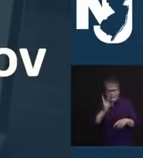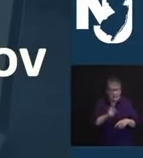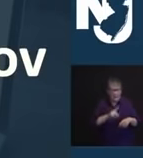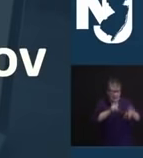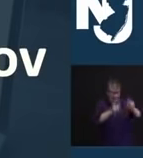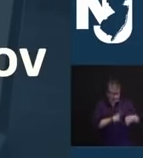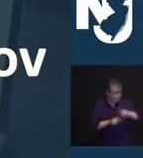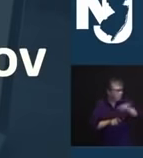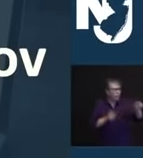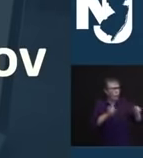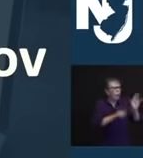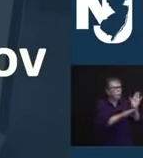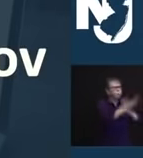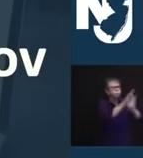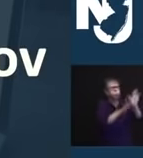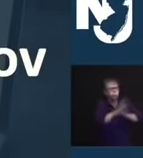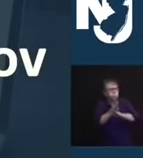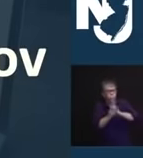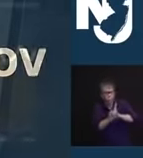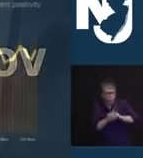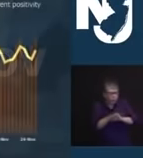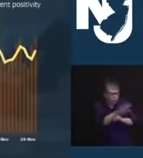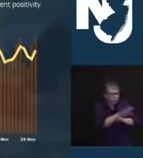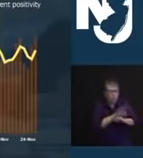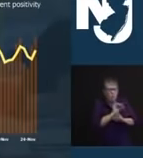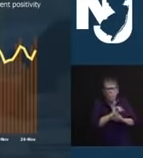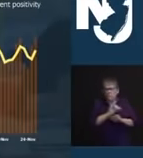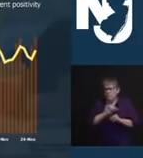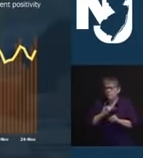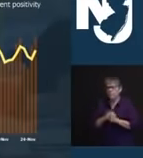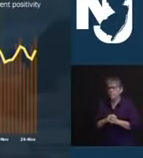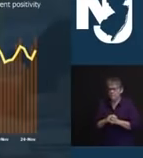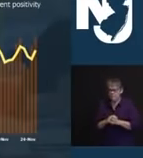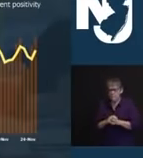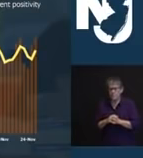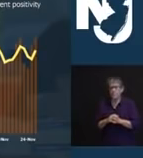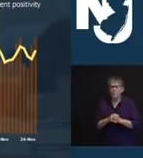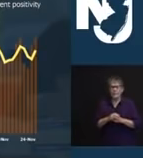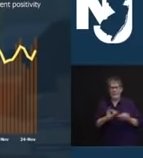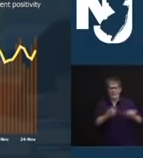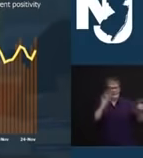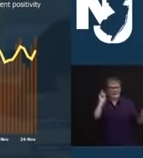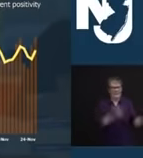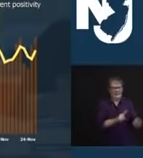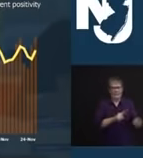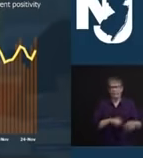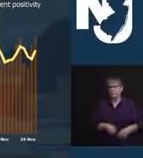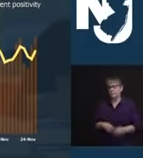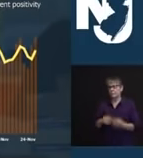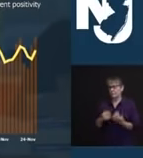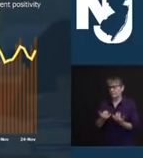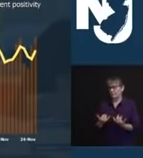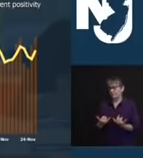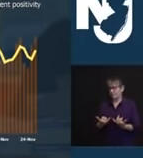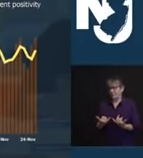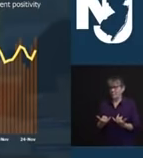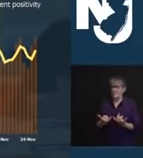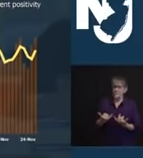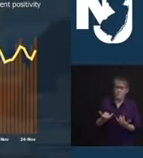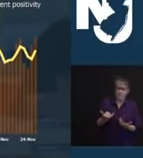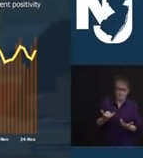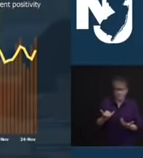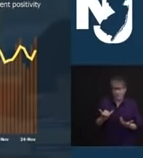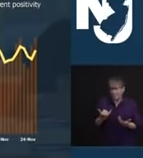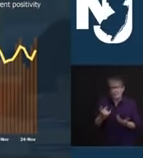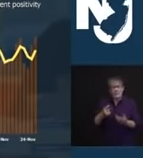many cases, it is free. Today, we are reporting a statewide positivity of 11.34% for all